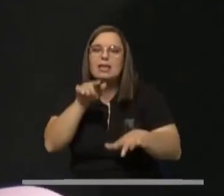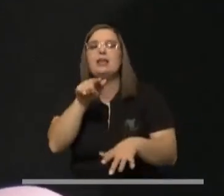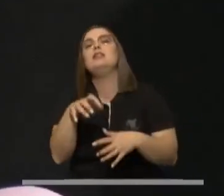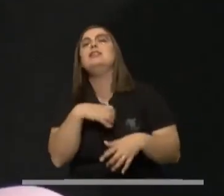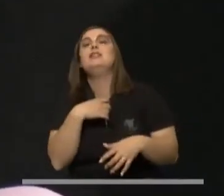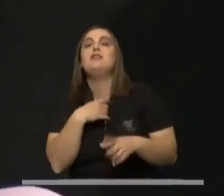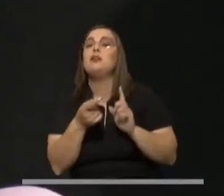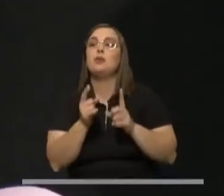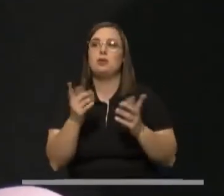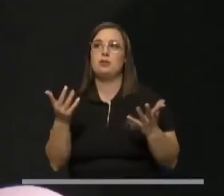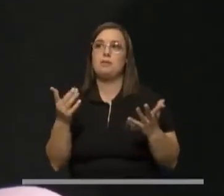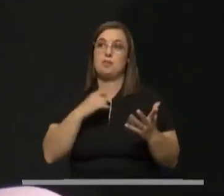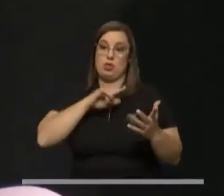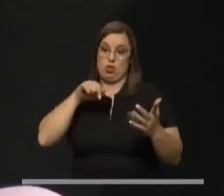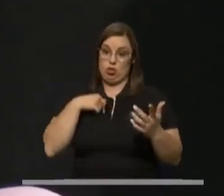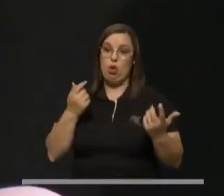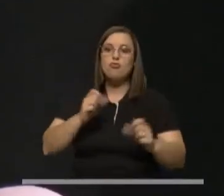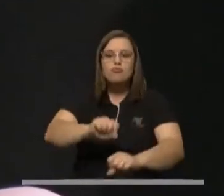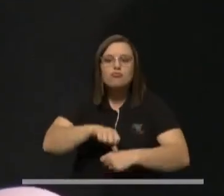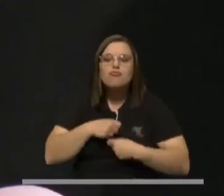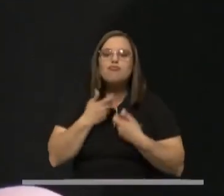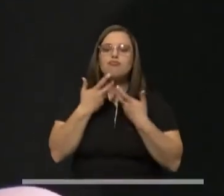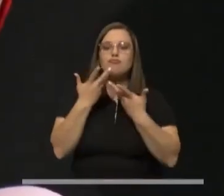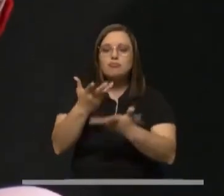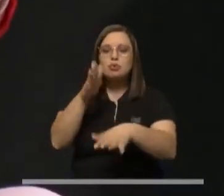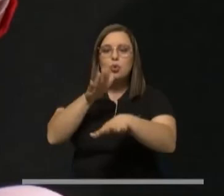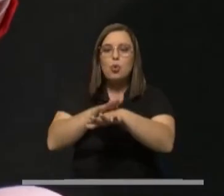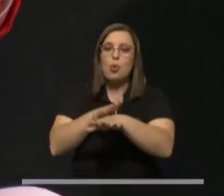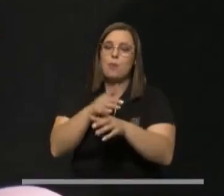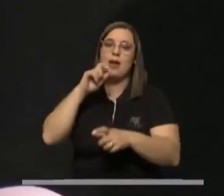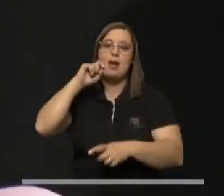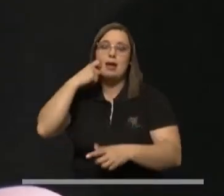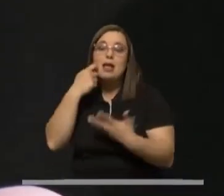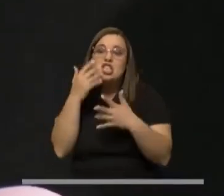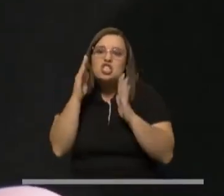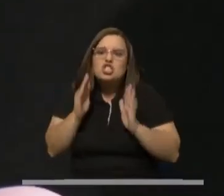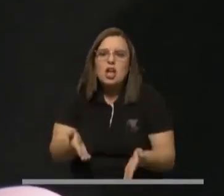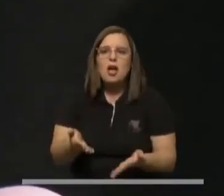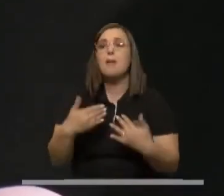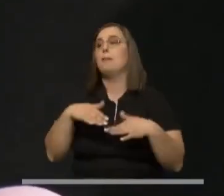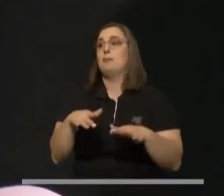companies stopped working and can't stop working. And what does it mean? We